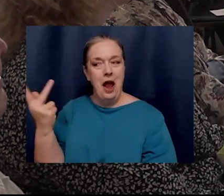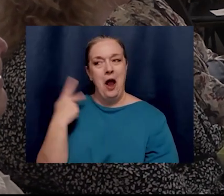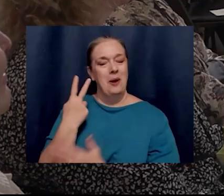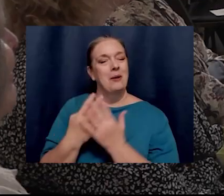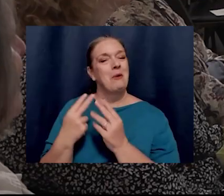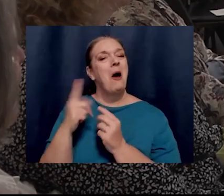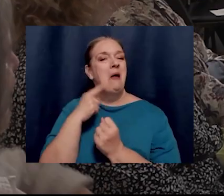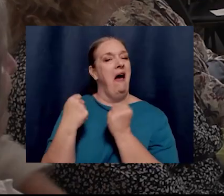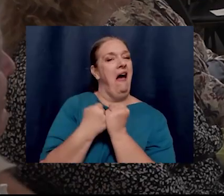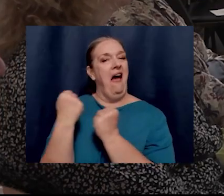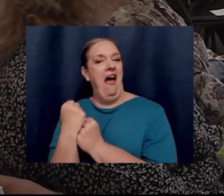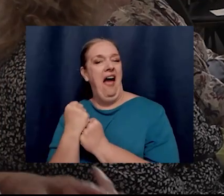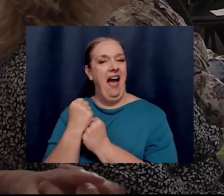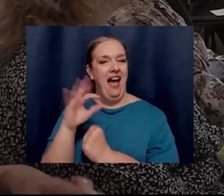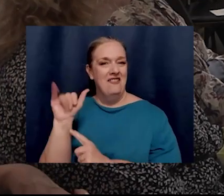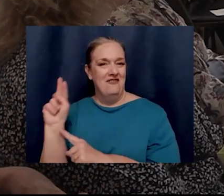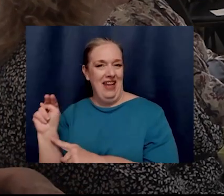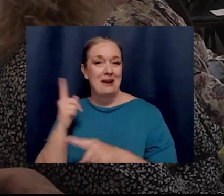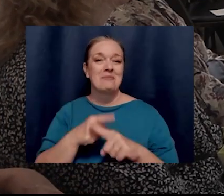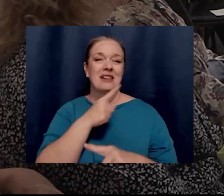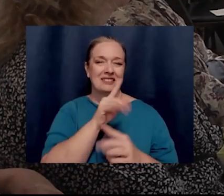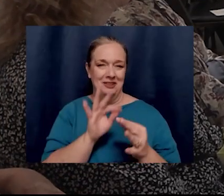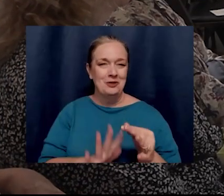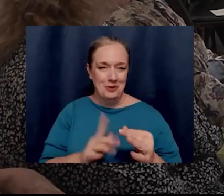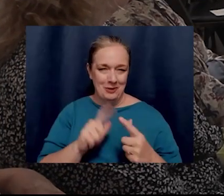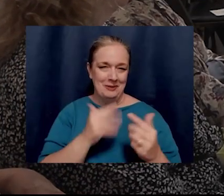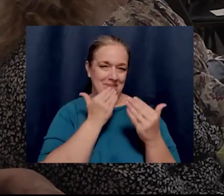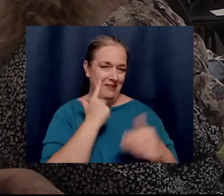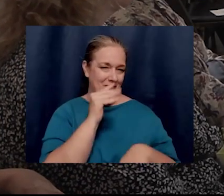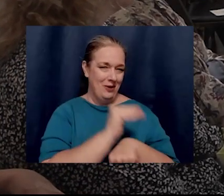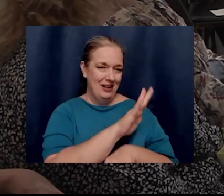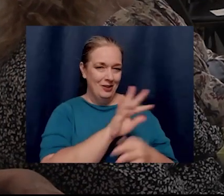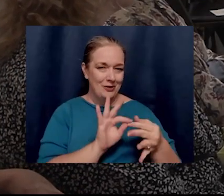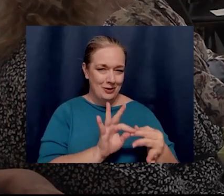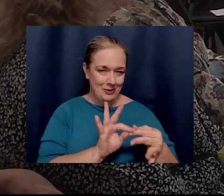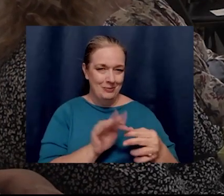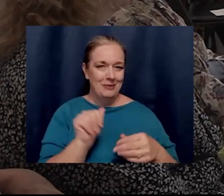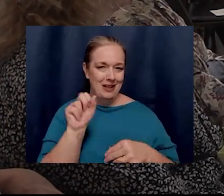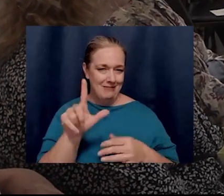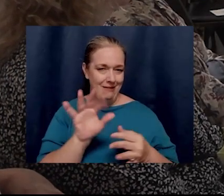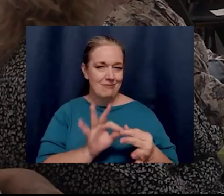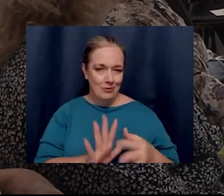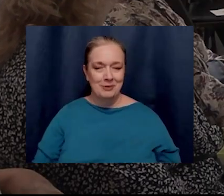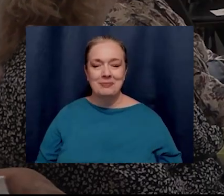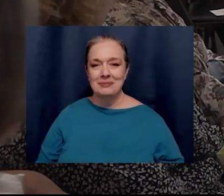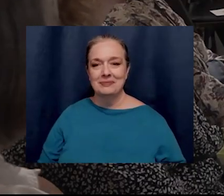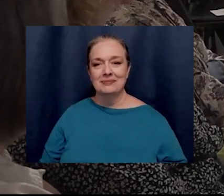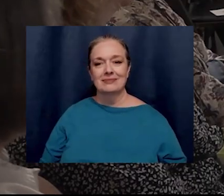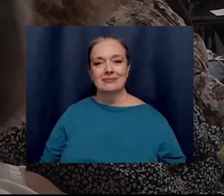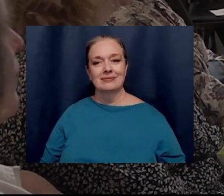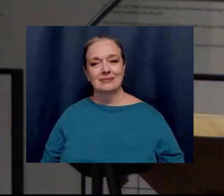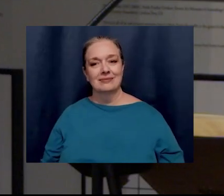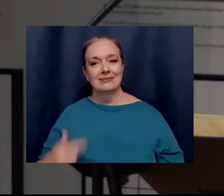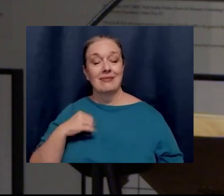around here, and to Lavona for her contributions this evening as an ISL interpreter. My